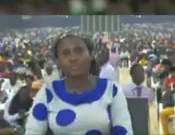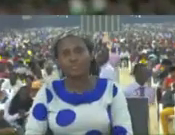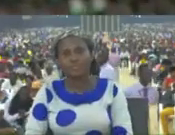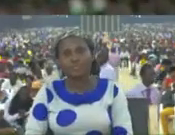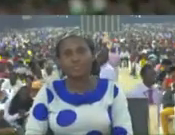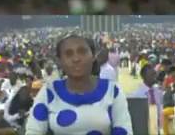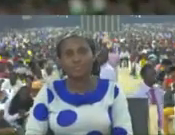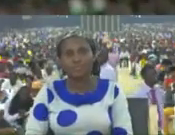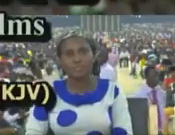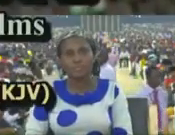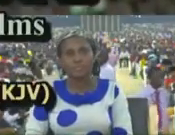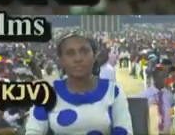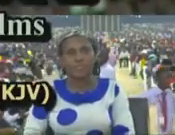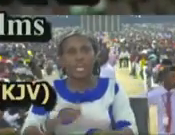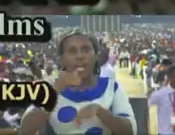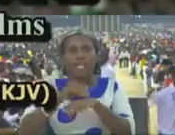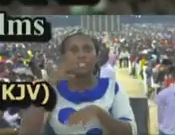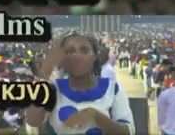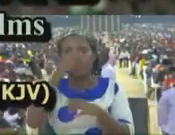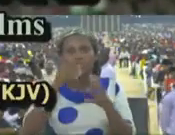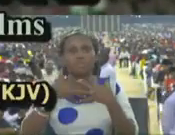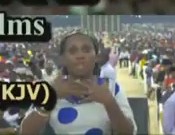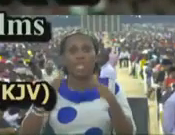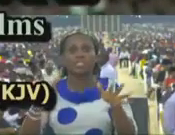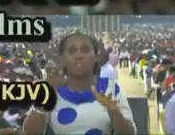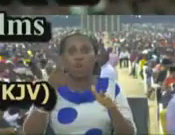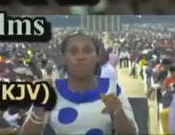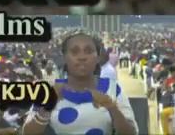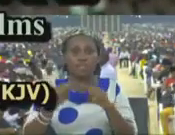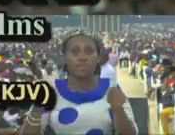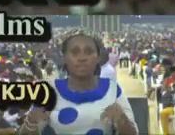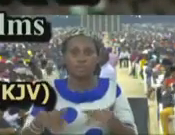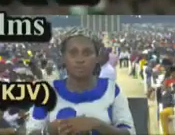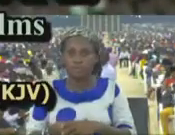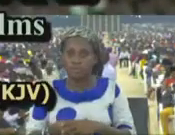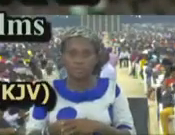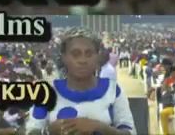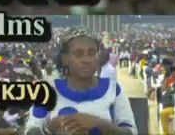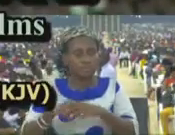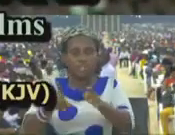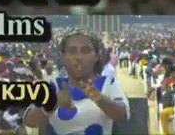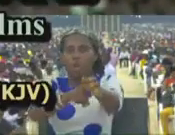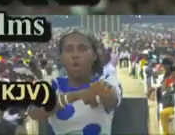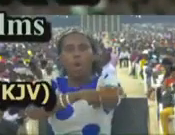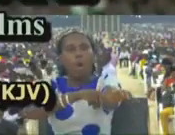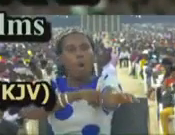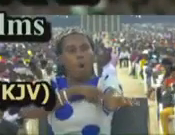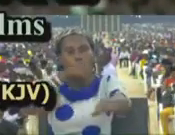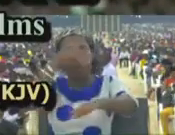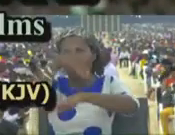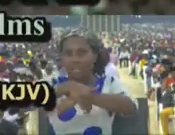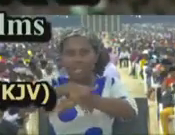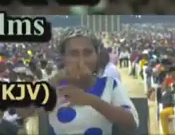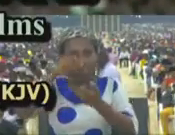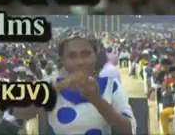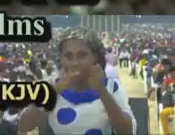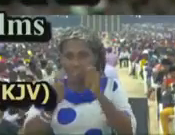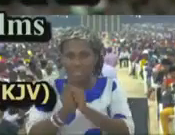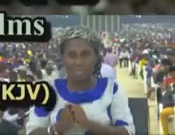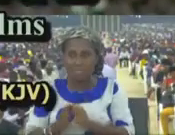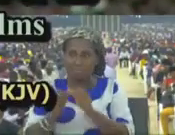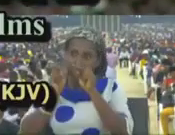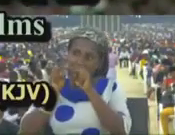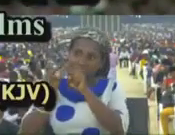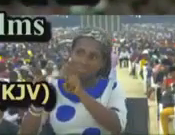by the beautiful gate of the temple. It was a long night of watching other people